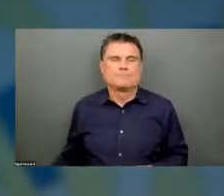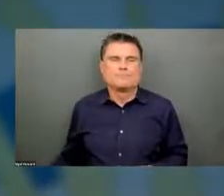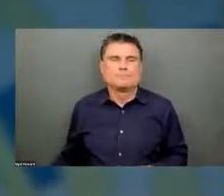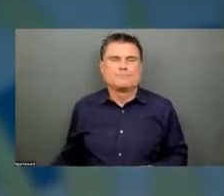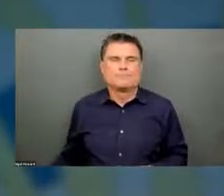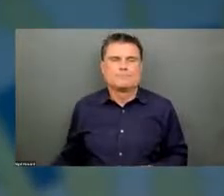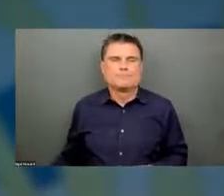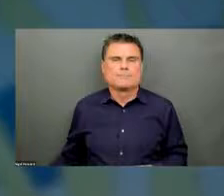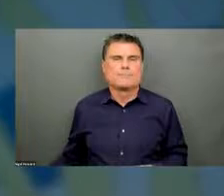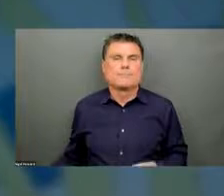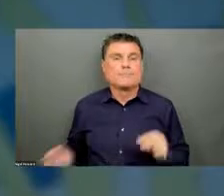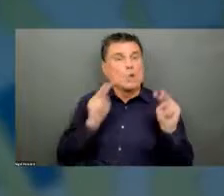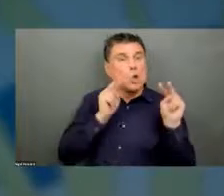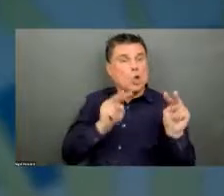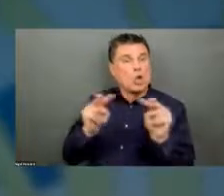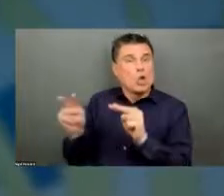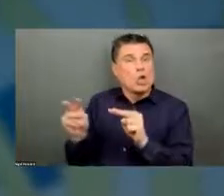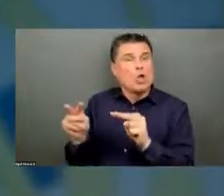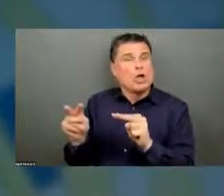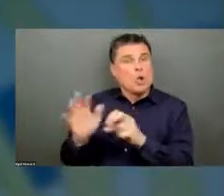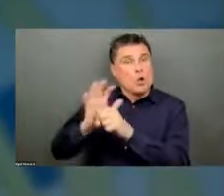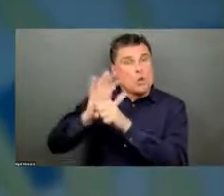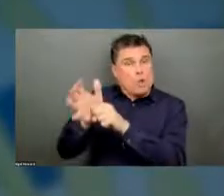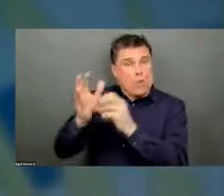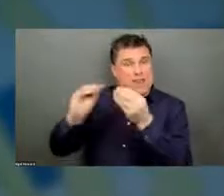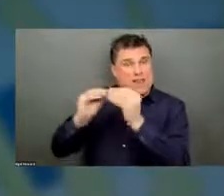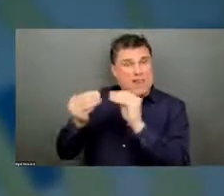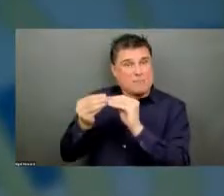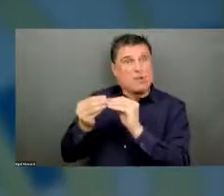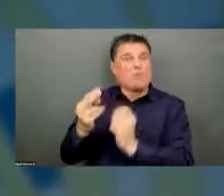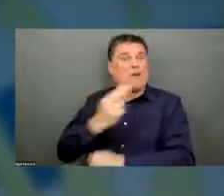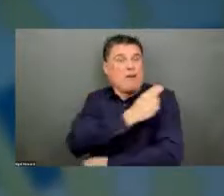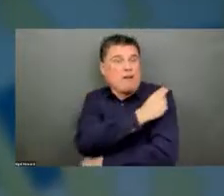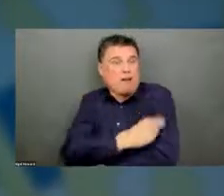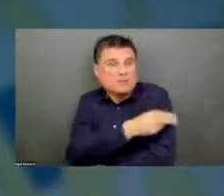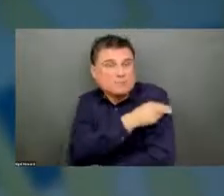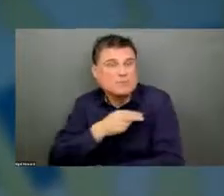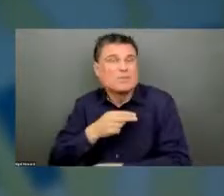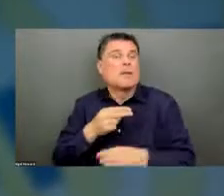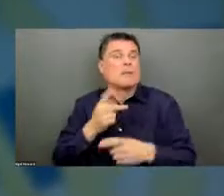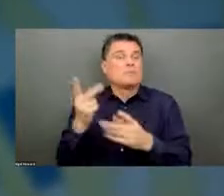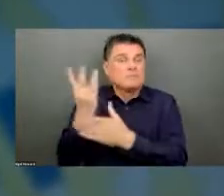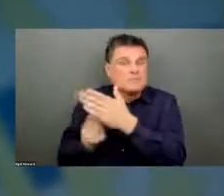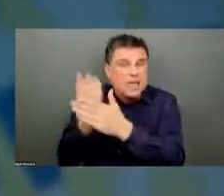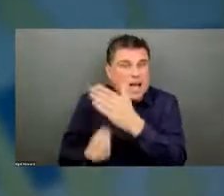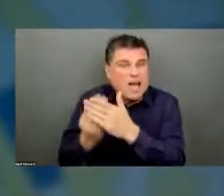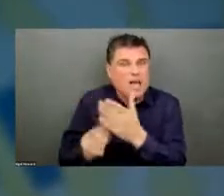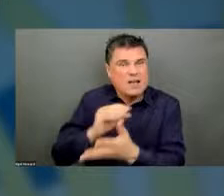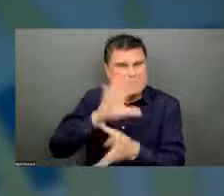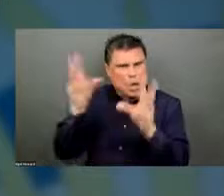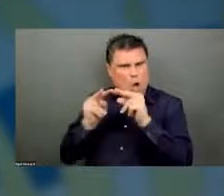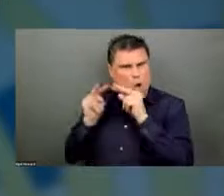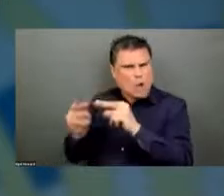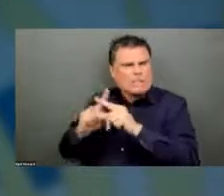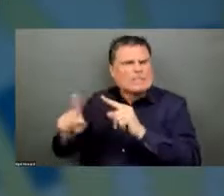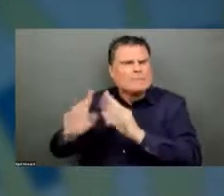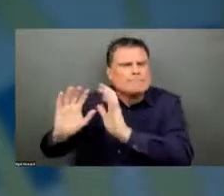and understand who is most at risk. And this has remained consistent over the past year. We still are